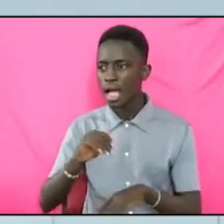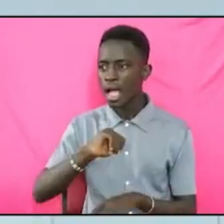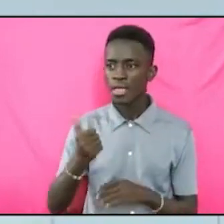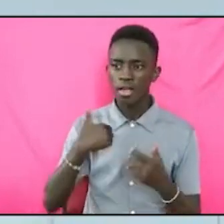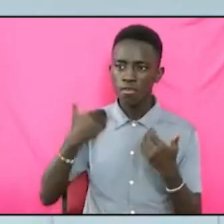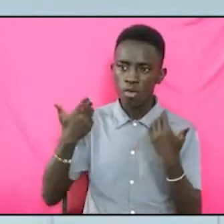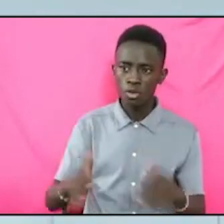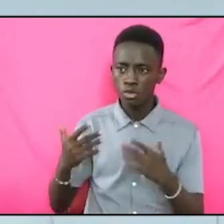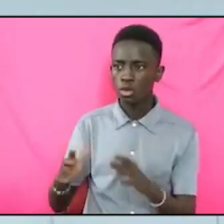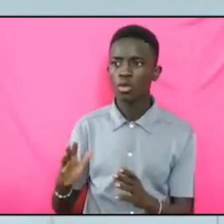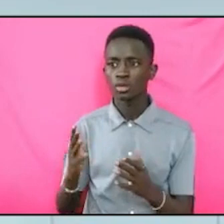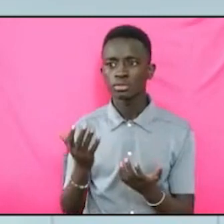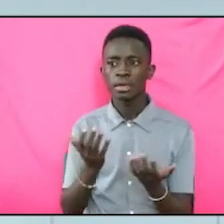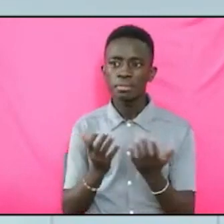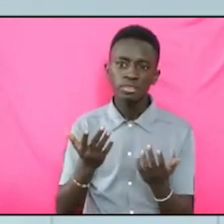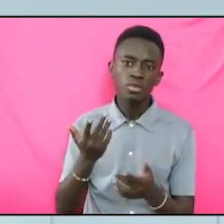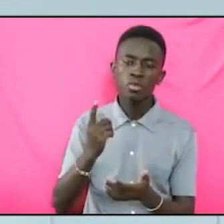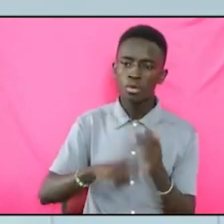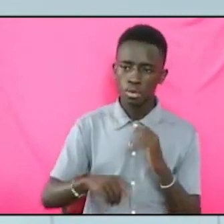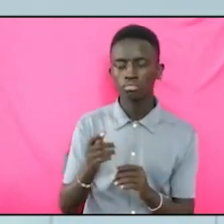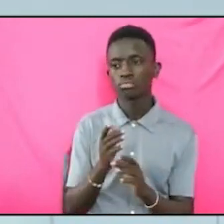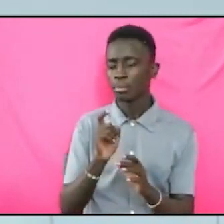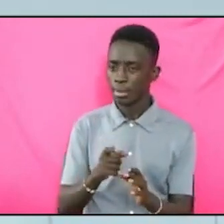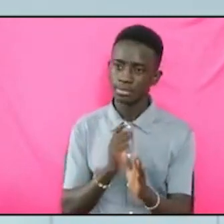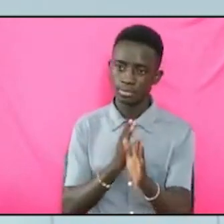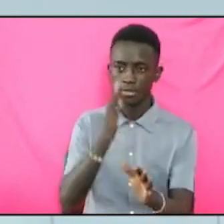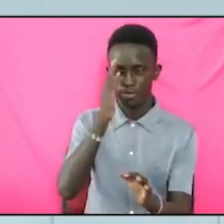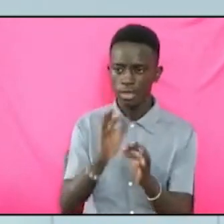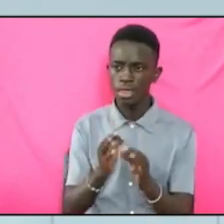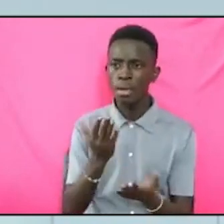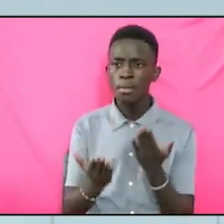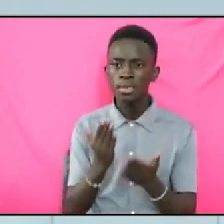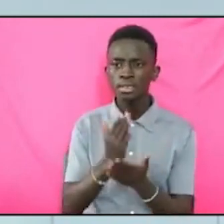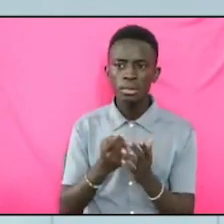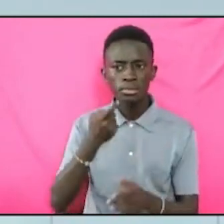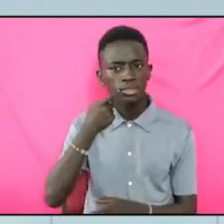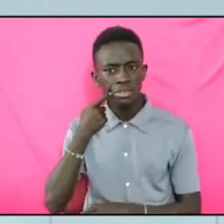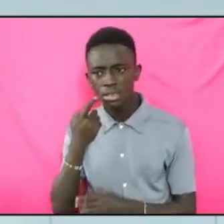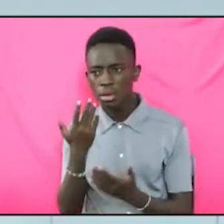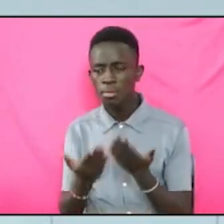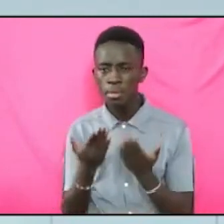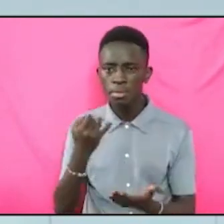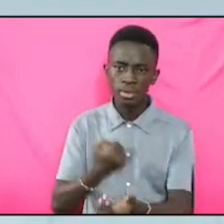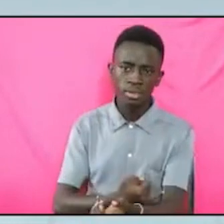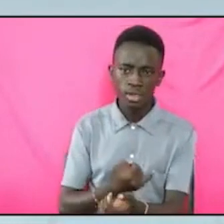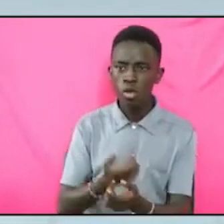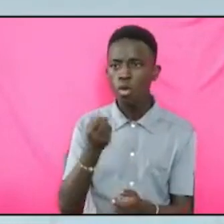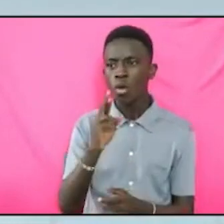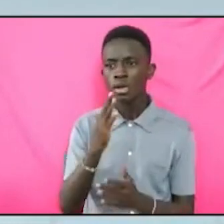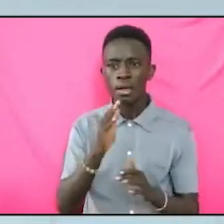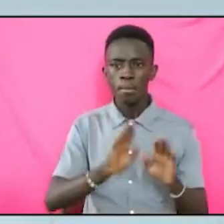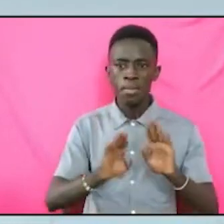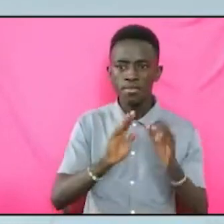no matter what happens. Is it an addiction to substance or habits? Maybe you